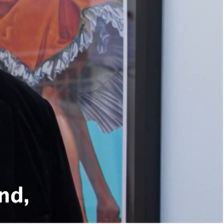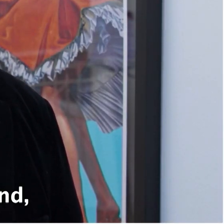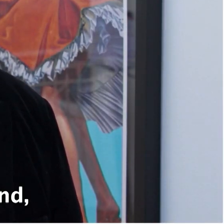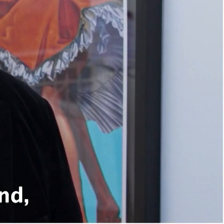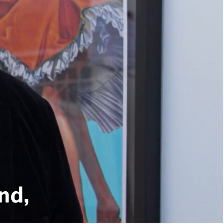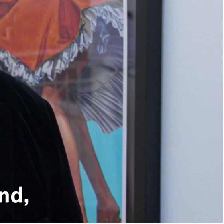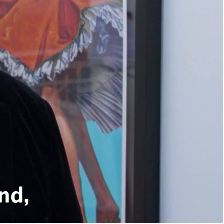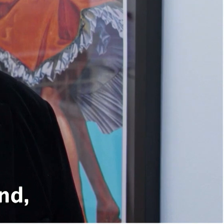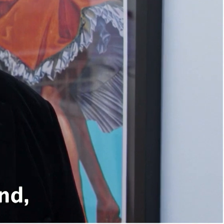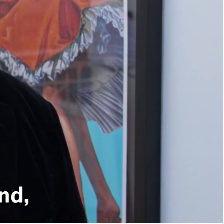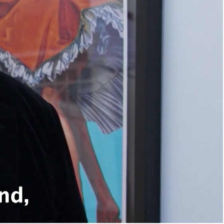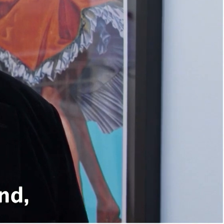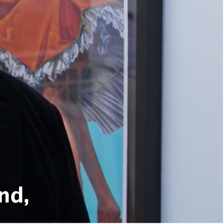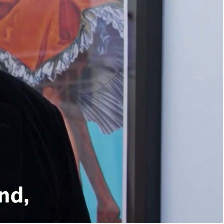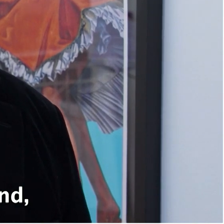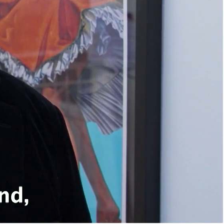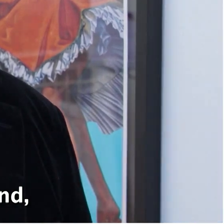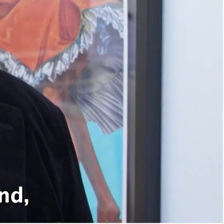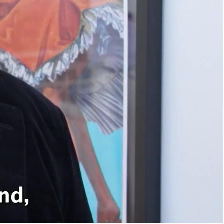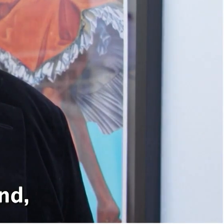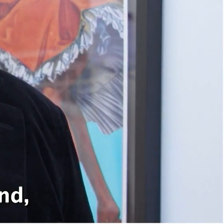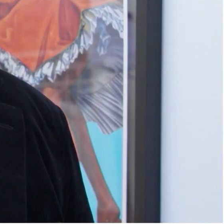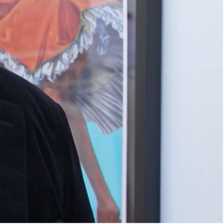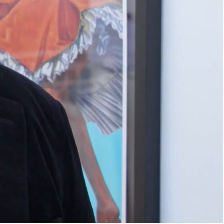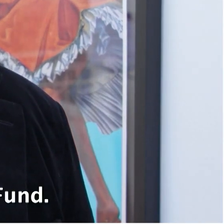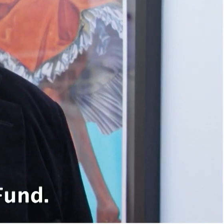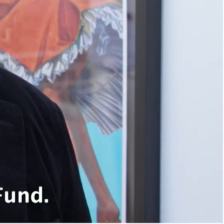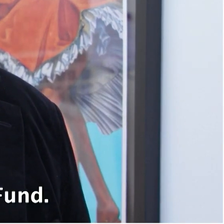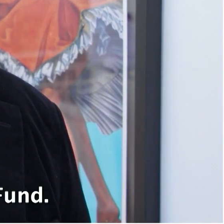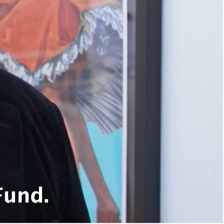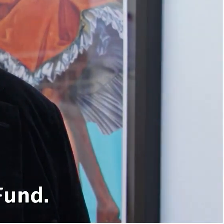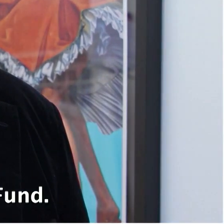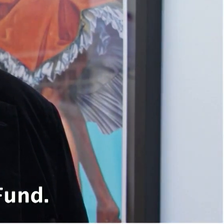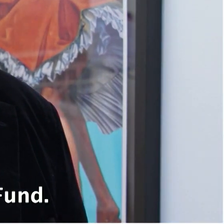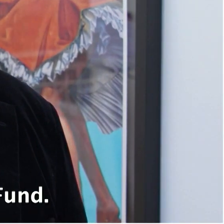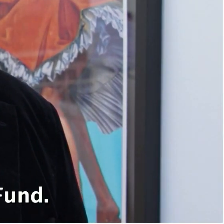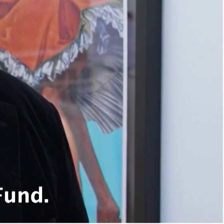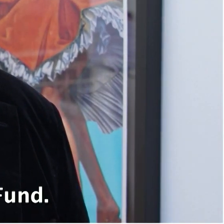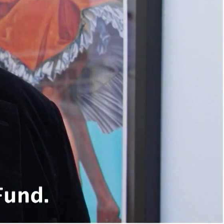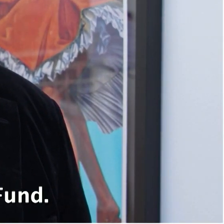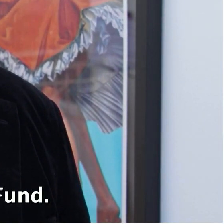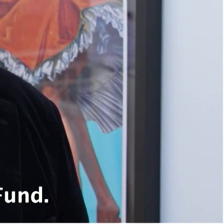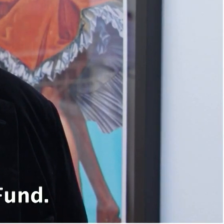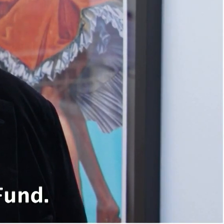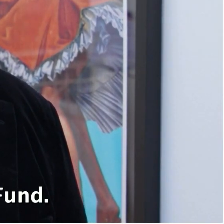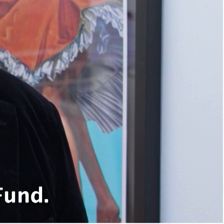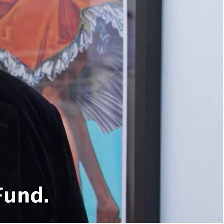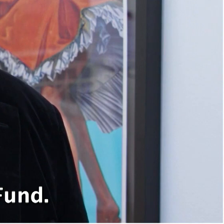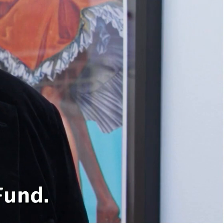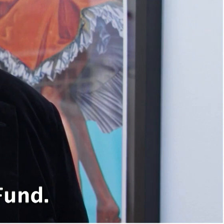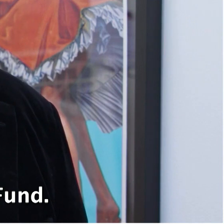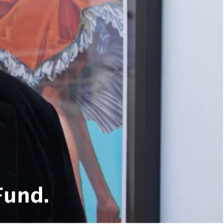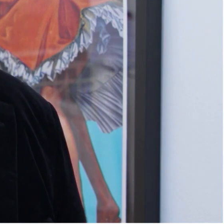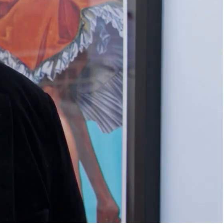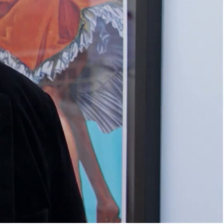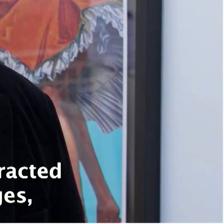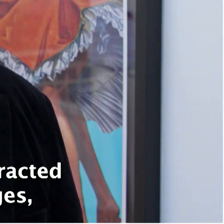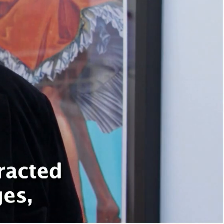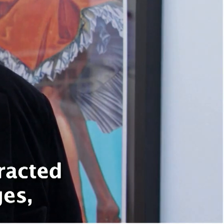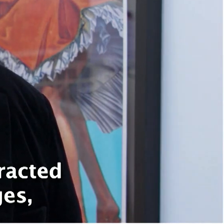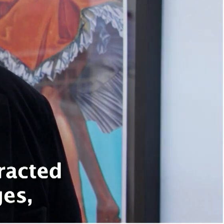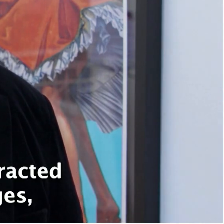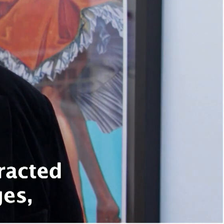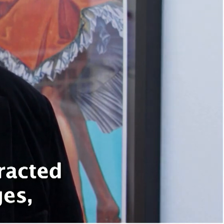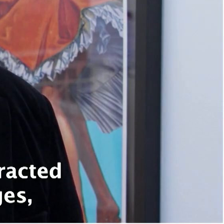funding opportunities such as DEMPED's Food Access Fund, Neighborhood Prosperity Fund, and Commercial Acquisition Fund.